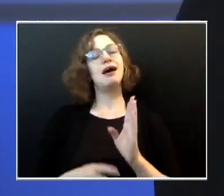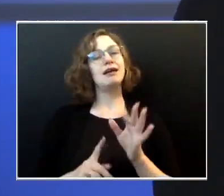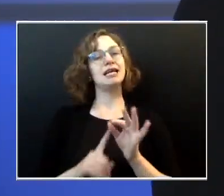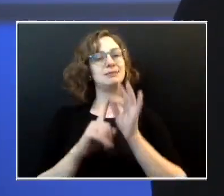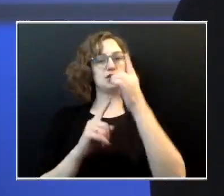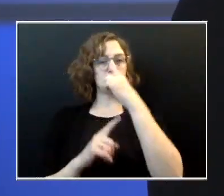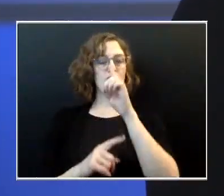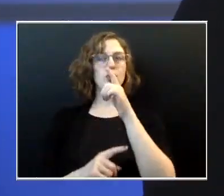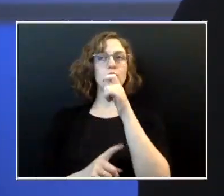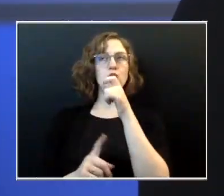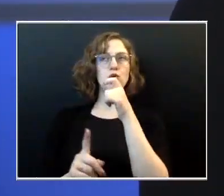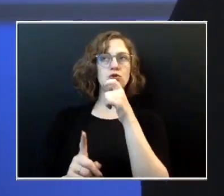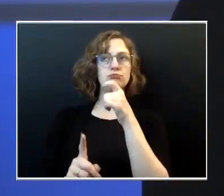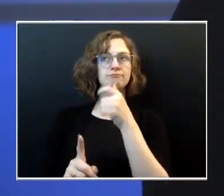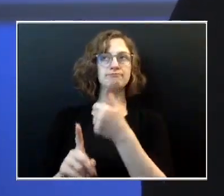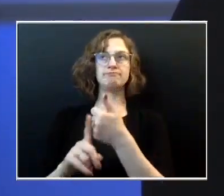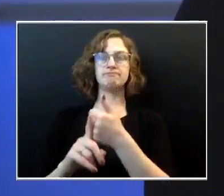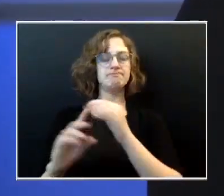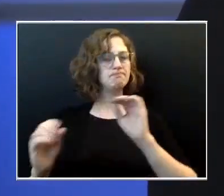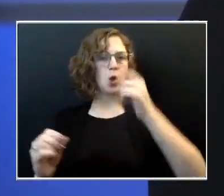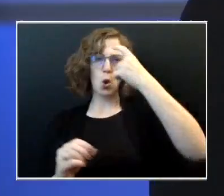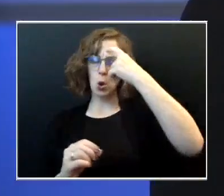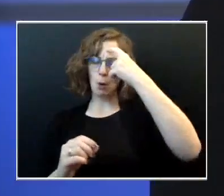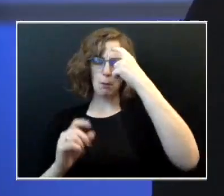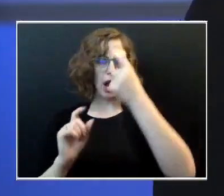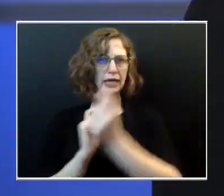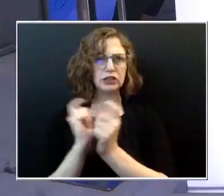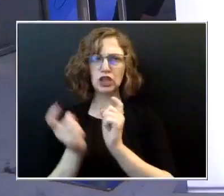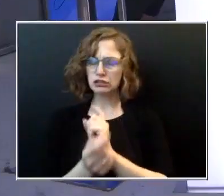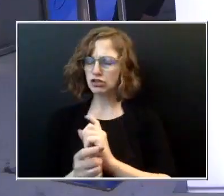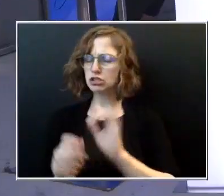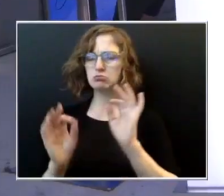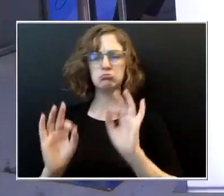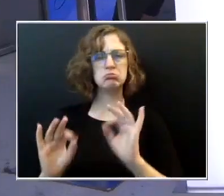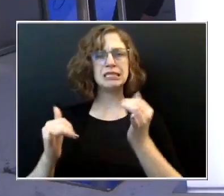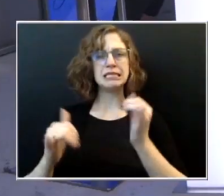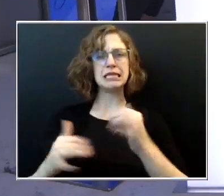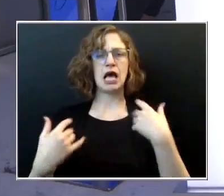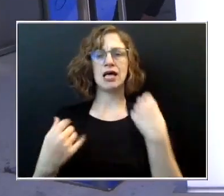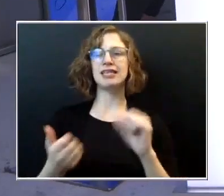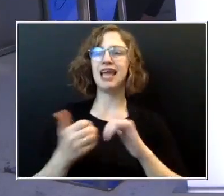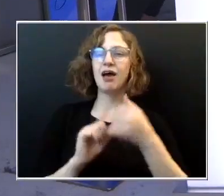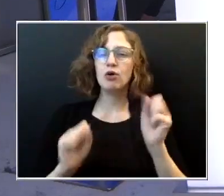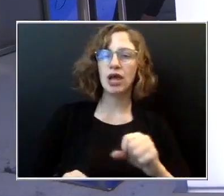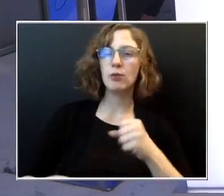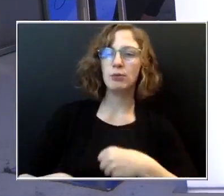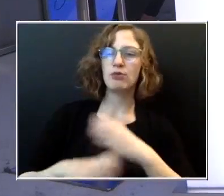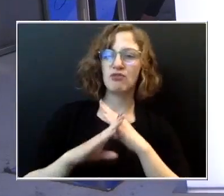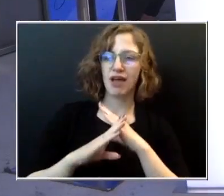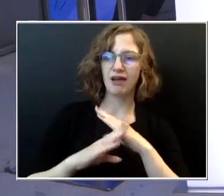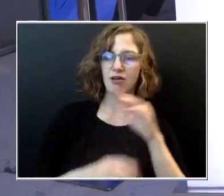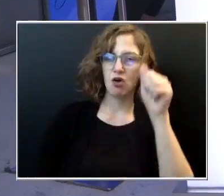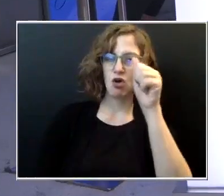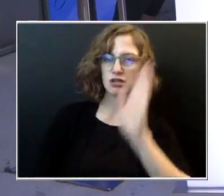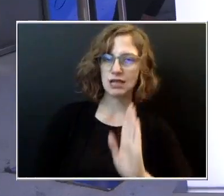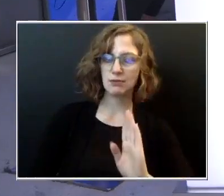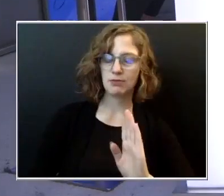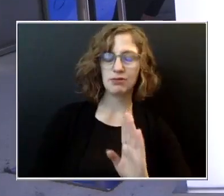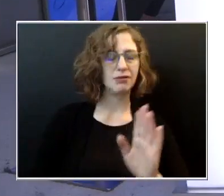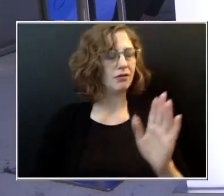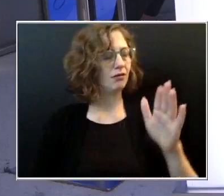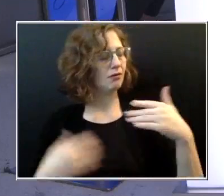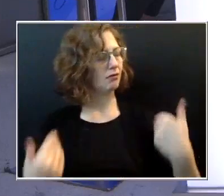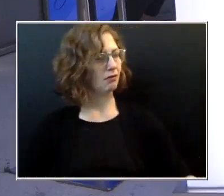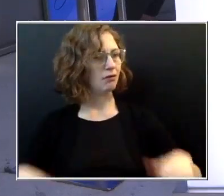have these changes occur to prevent Alzheimer's disease. So that's fascinating. So some of the things we see in the rest of our bodies may be